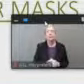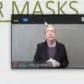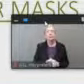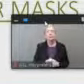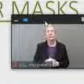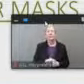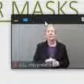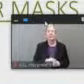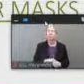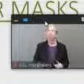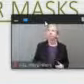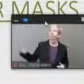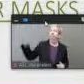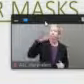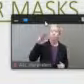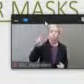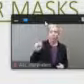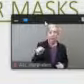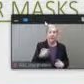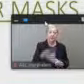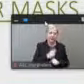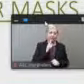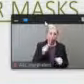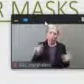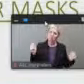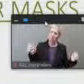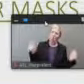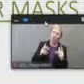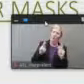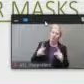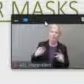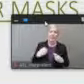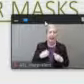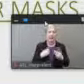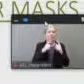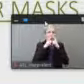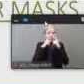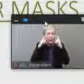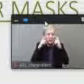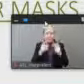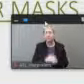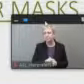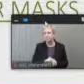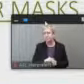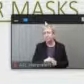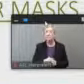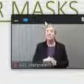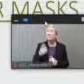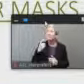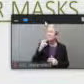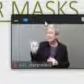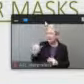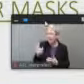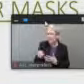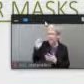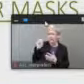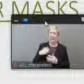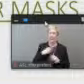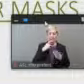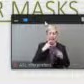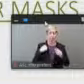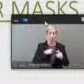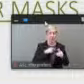across the United States, to make sure everybody can have a mask. I want to reiterate what I said last week. As we